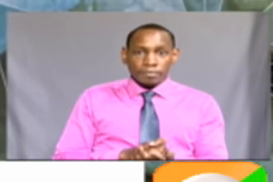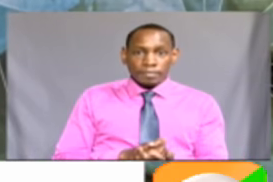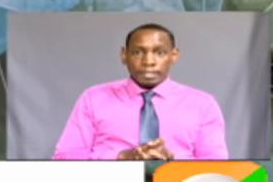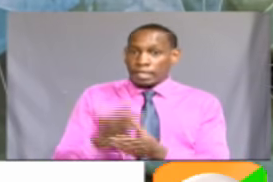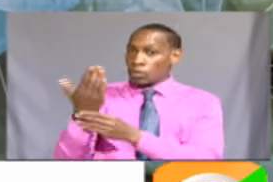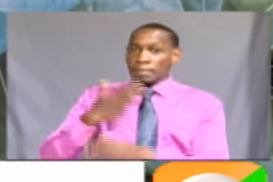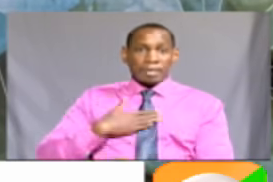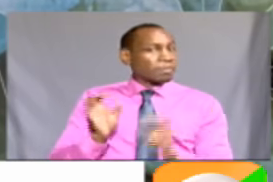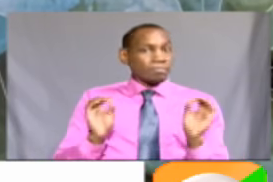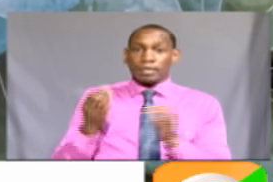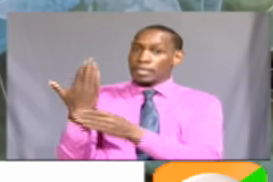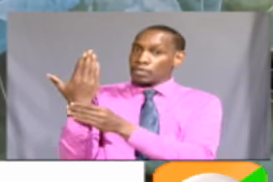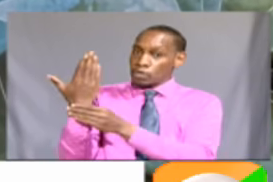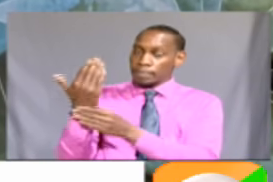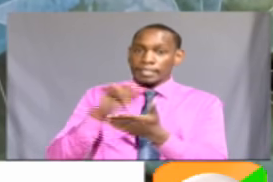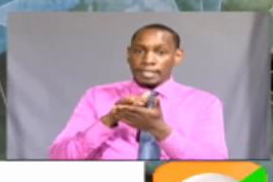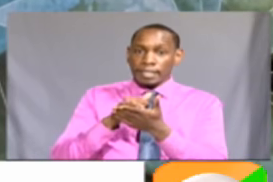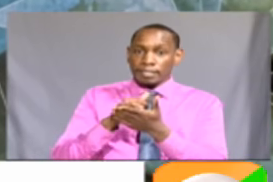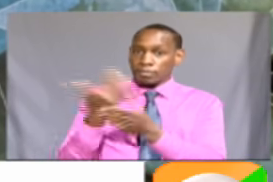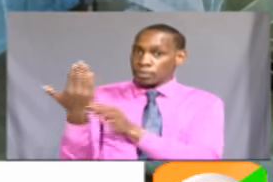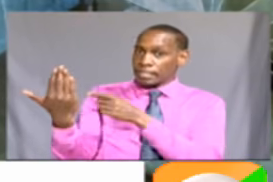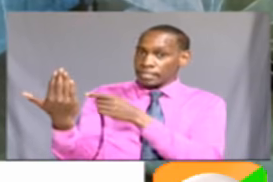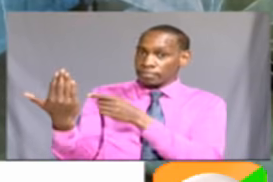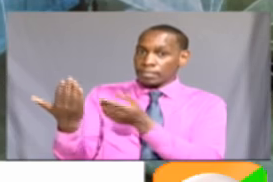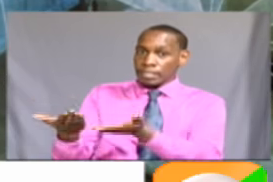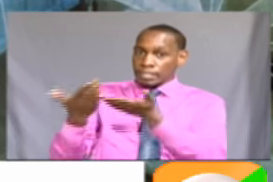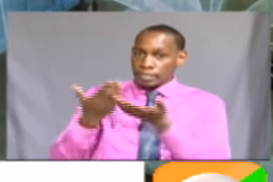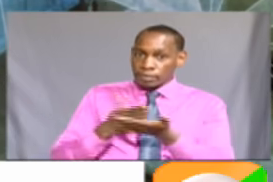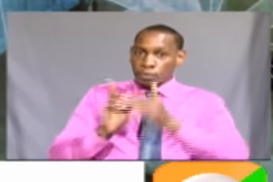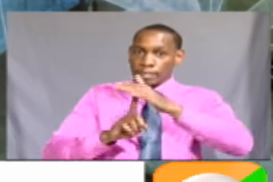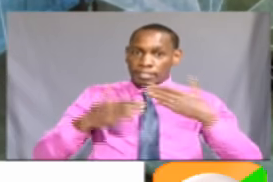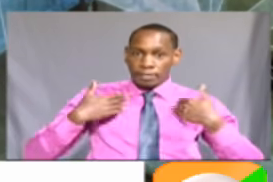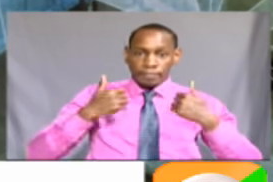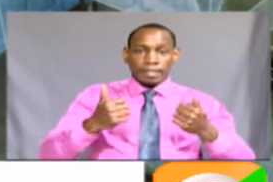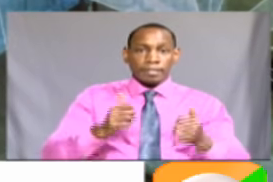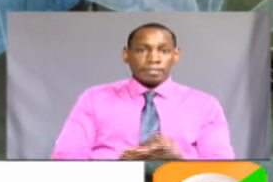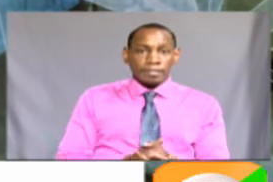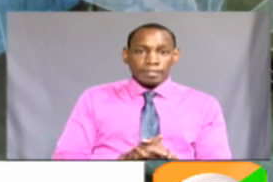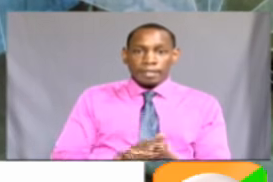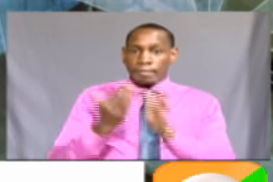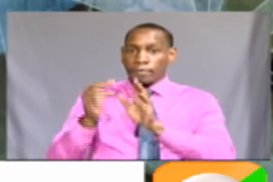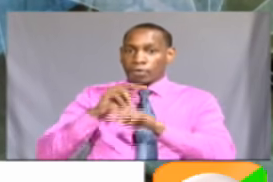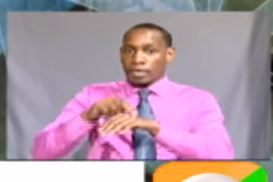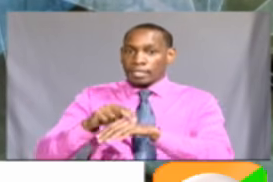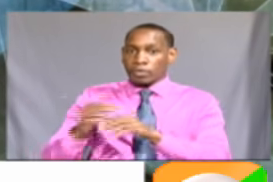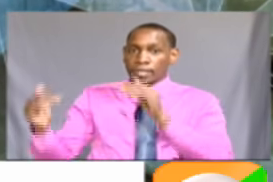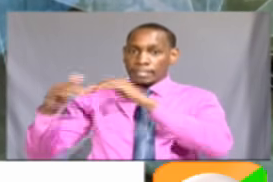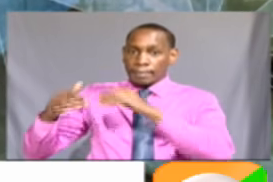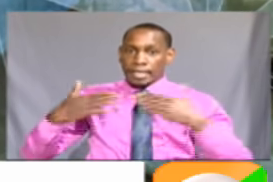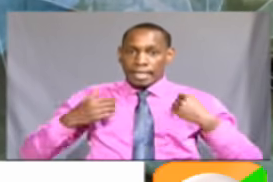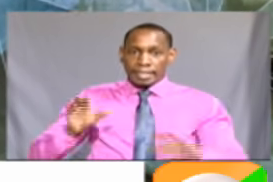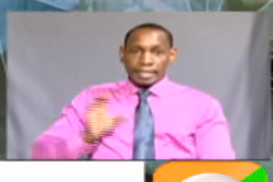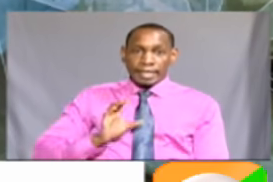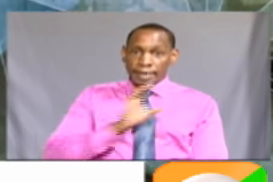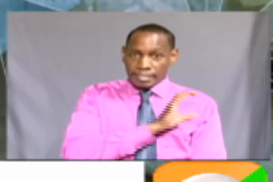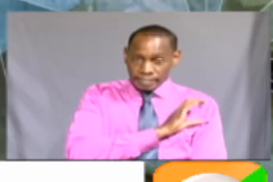not our documents. These are documents that were given by the Ministry of Health to the National Assembly Health Committee.